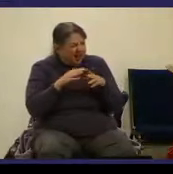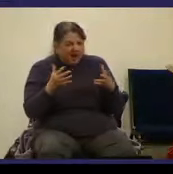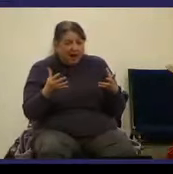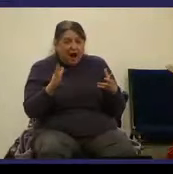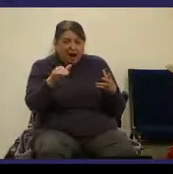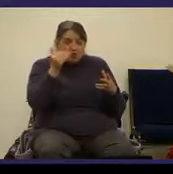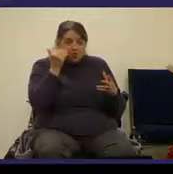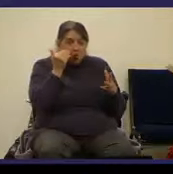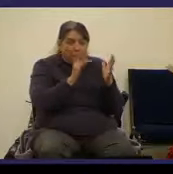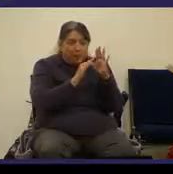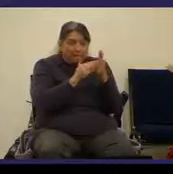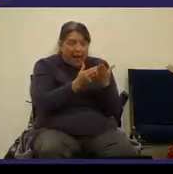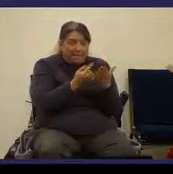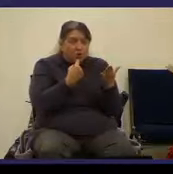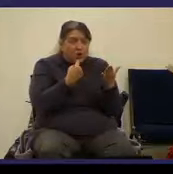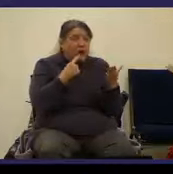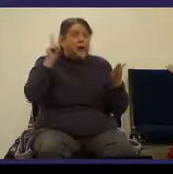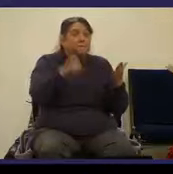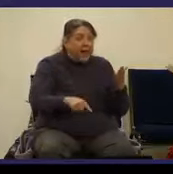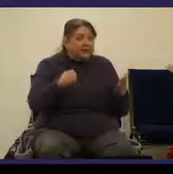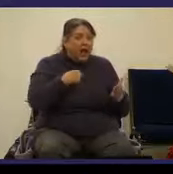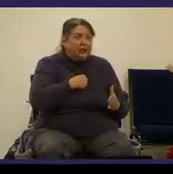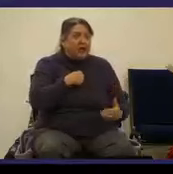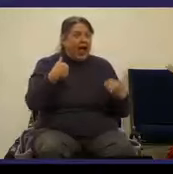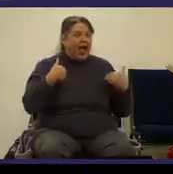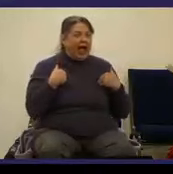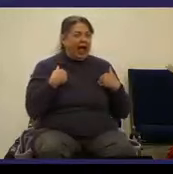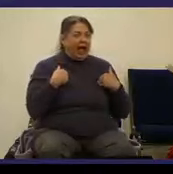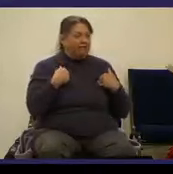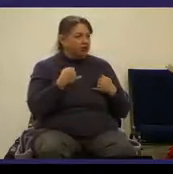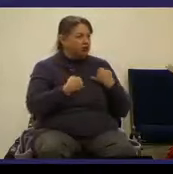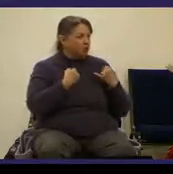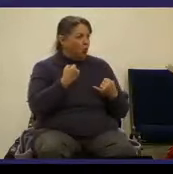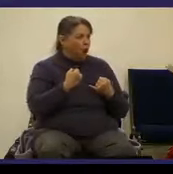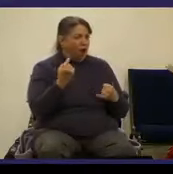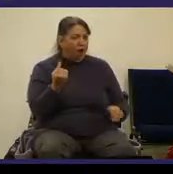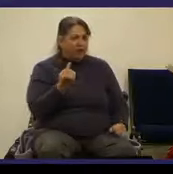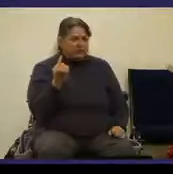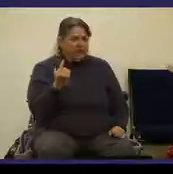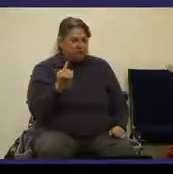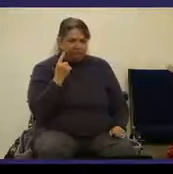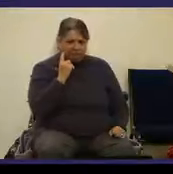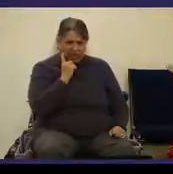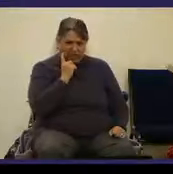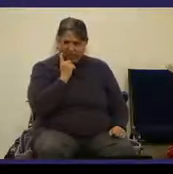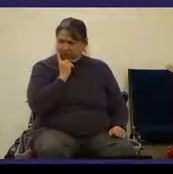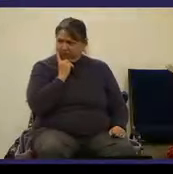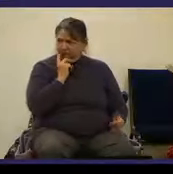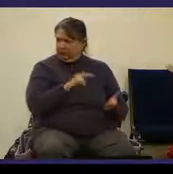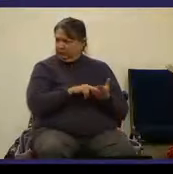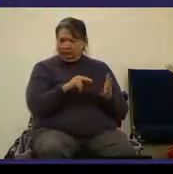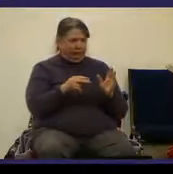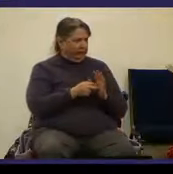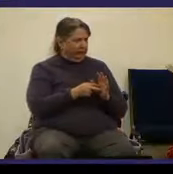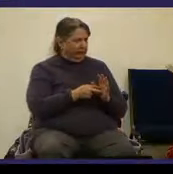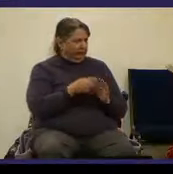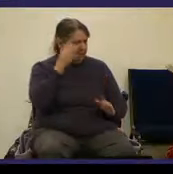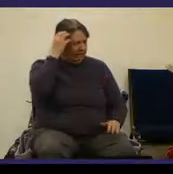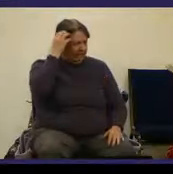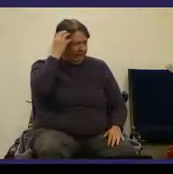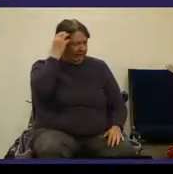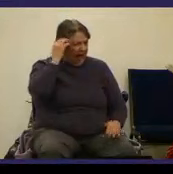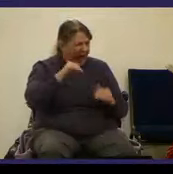Bible commands us to be joyful all the time. What in the world does that mean?